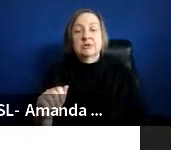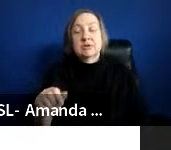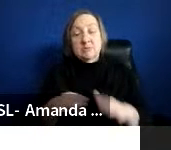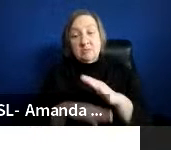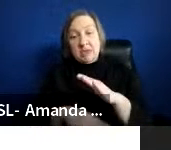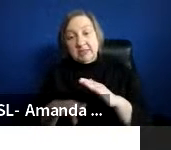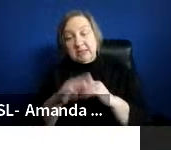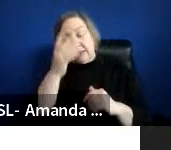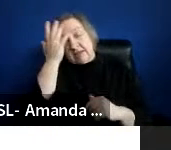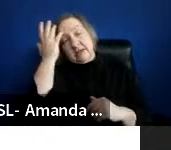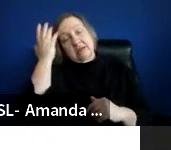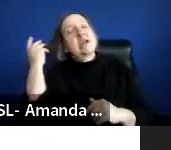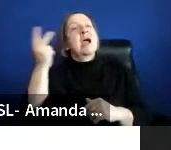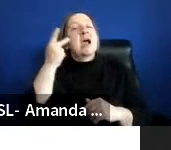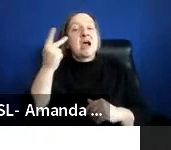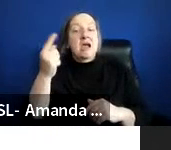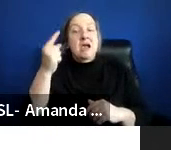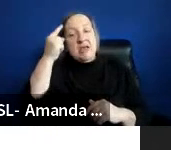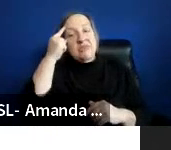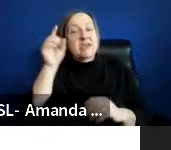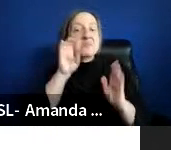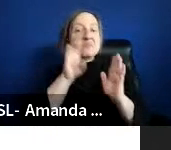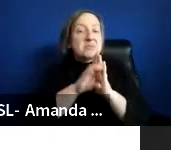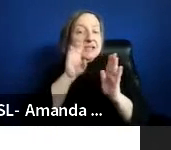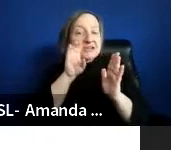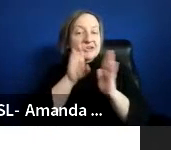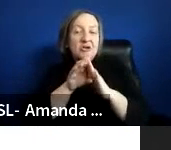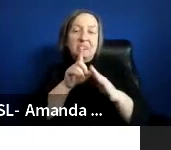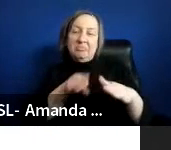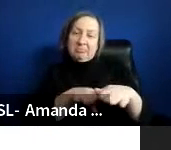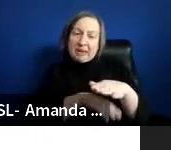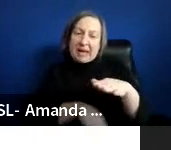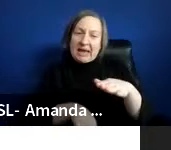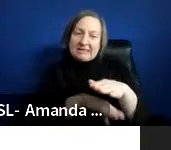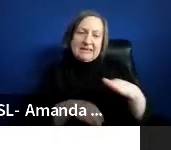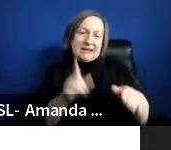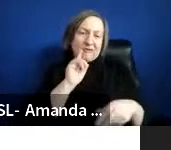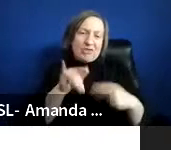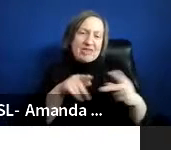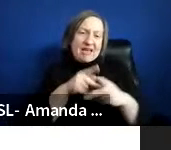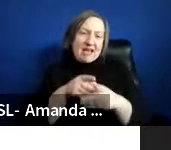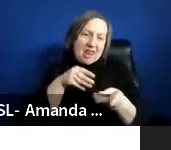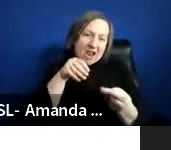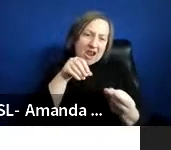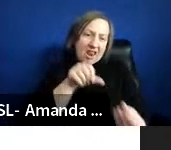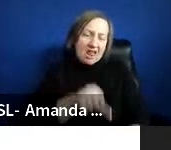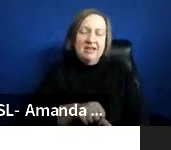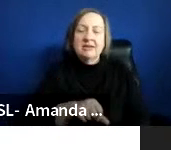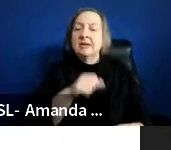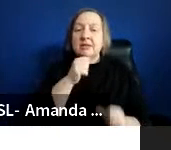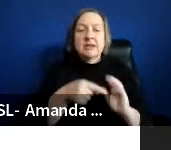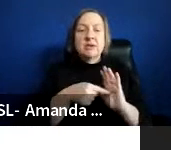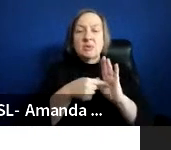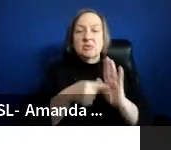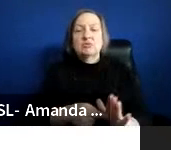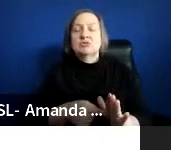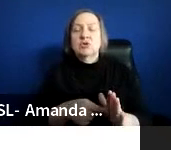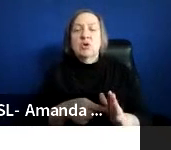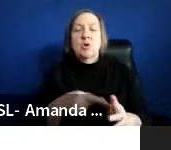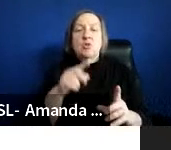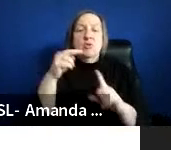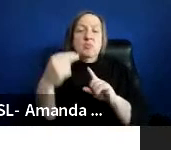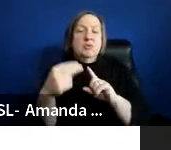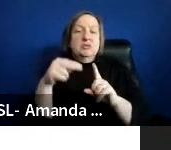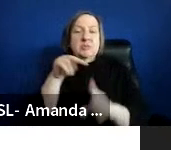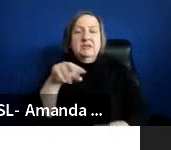Basically, I think the visualizations are pretty amateurish compared to that type of expenditure. They don't show the perspective of the